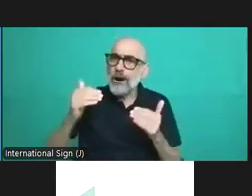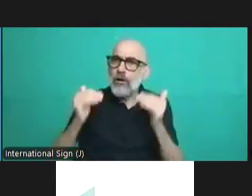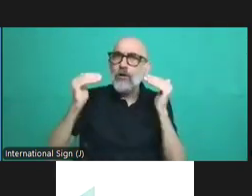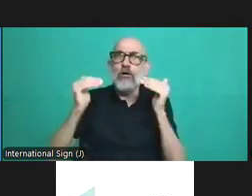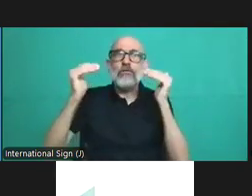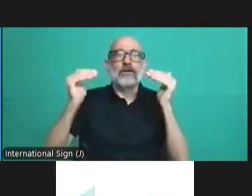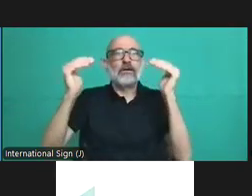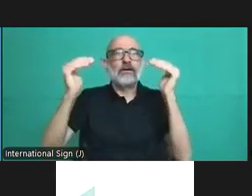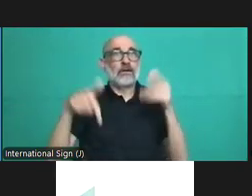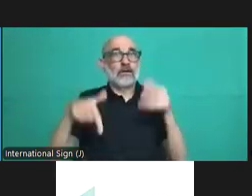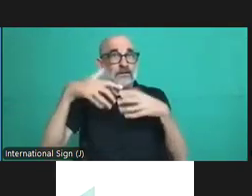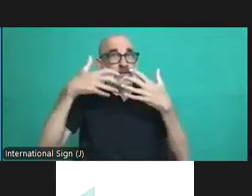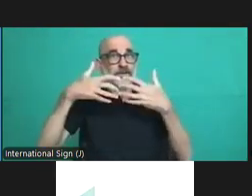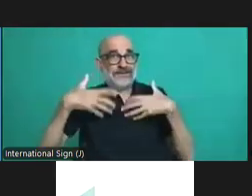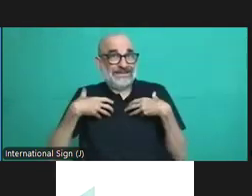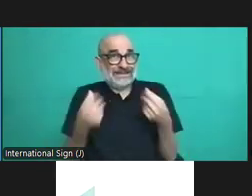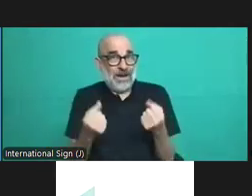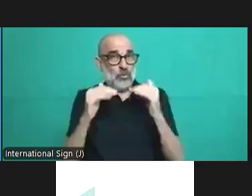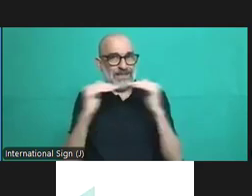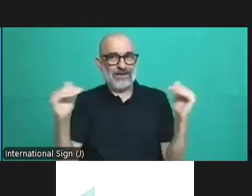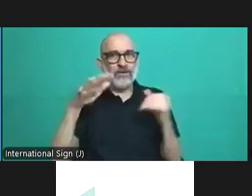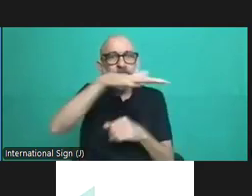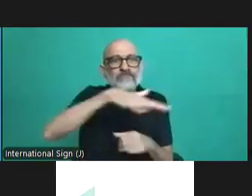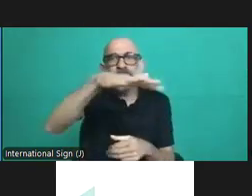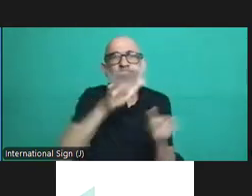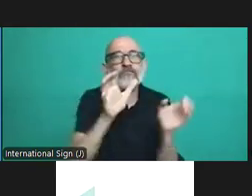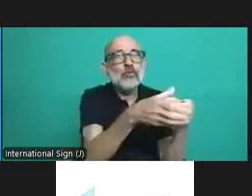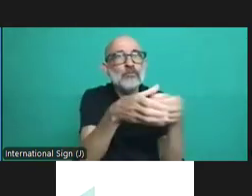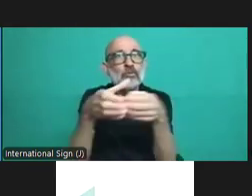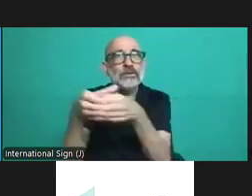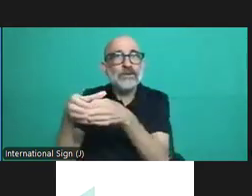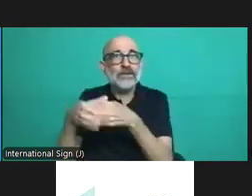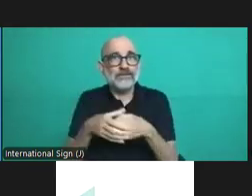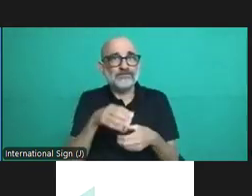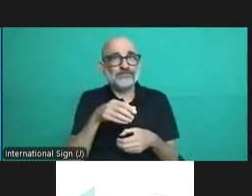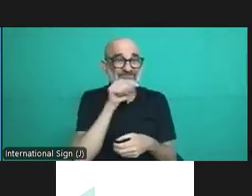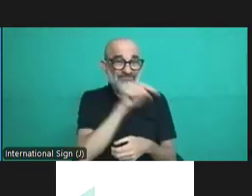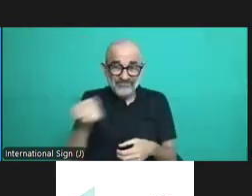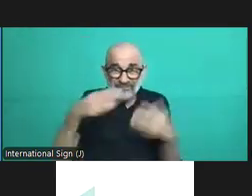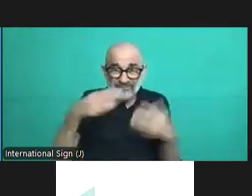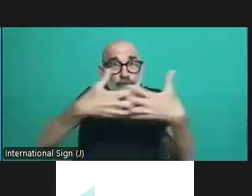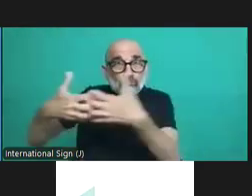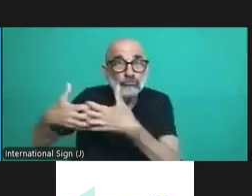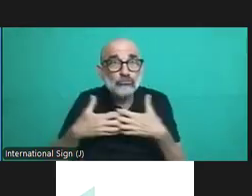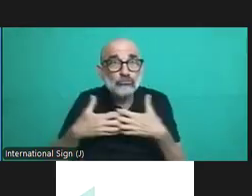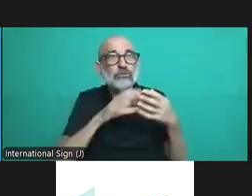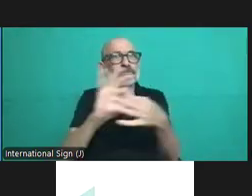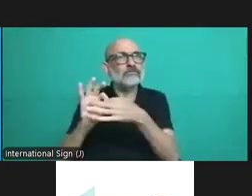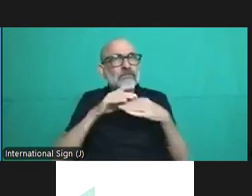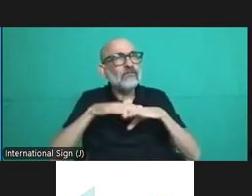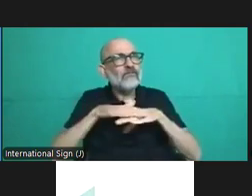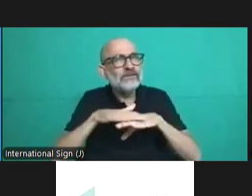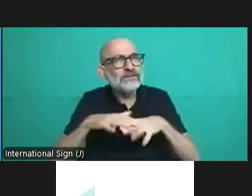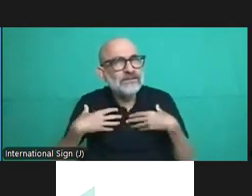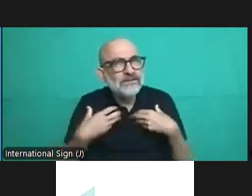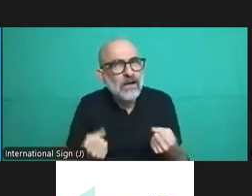health functions are grouped in these 4 areas, are very useful in terms of providing